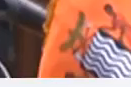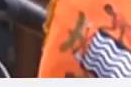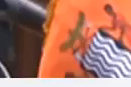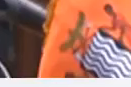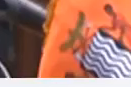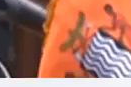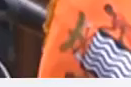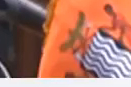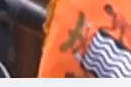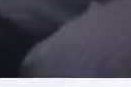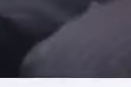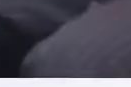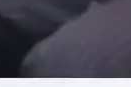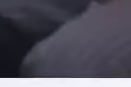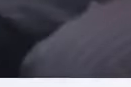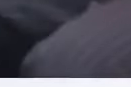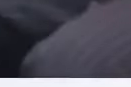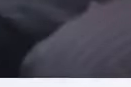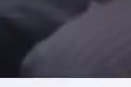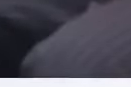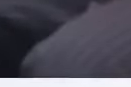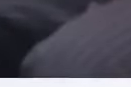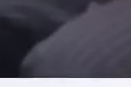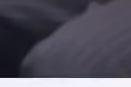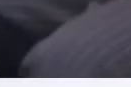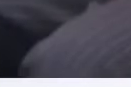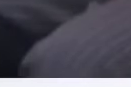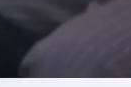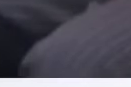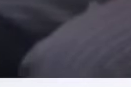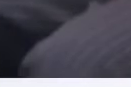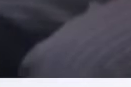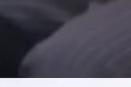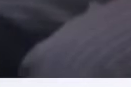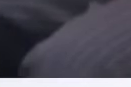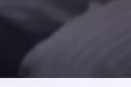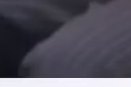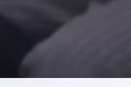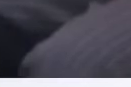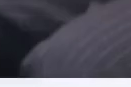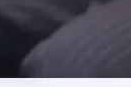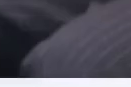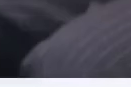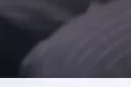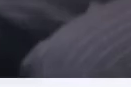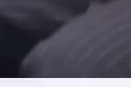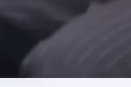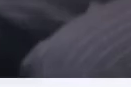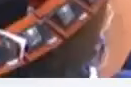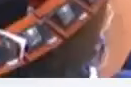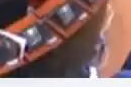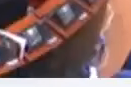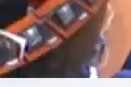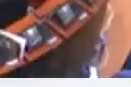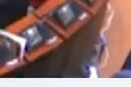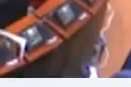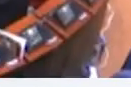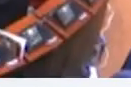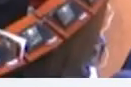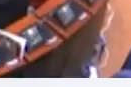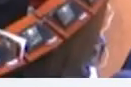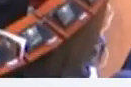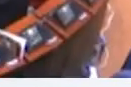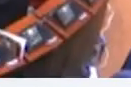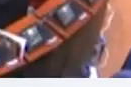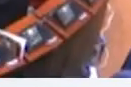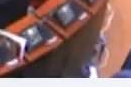time. For a long period of time. So that we can create a deterrent, because this